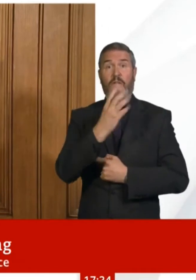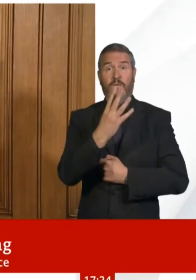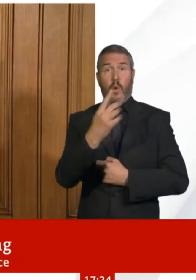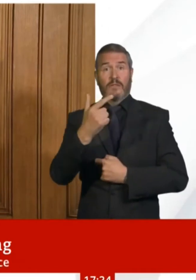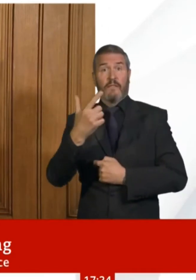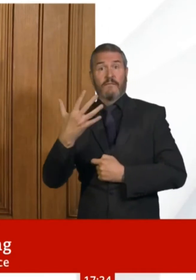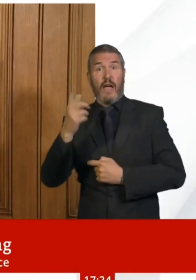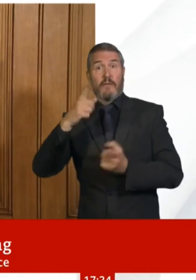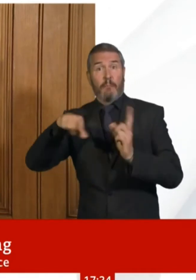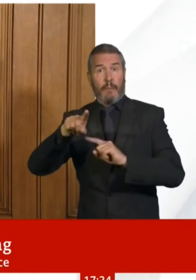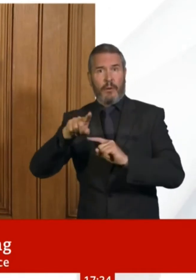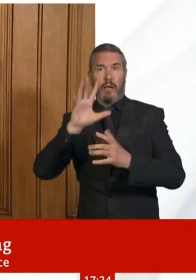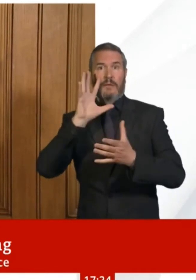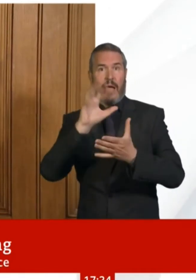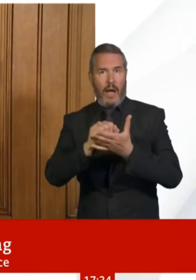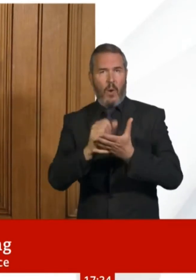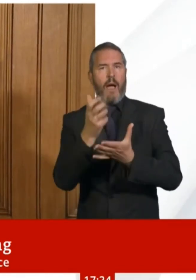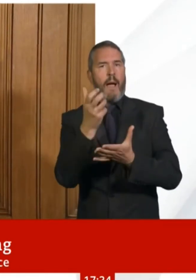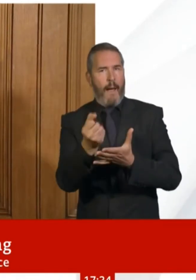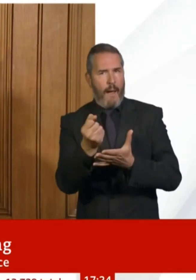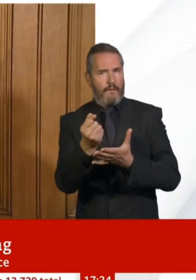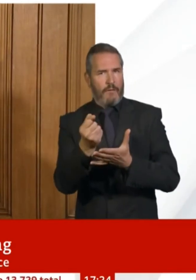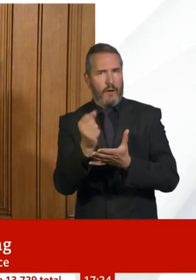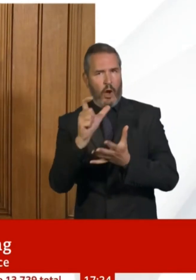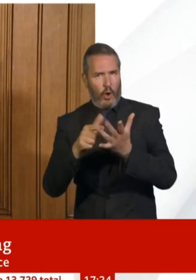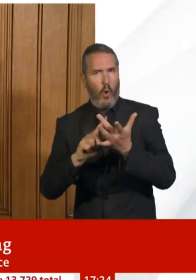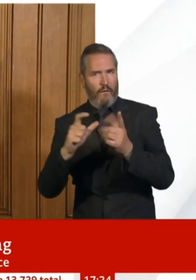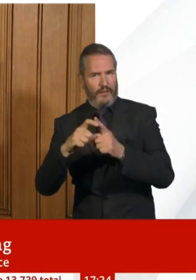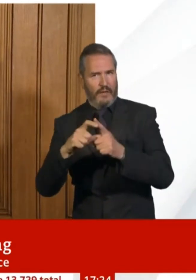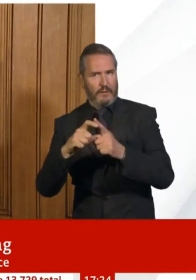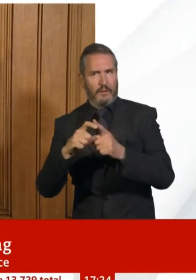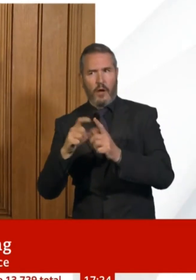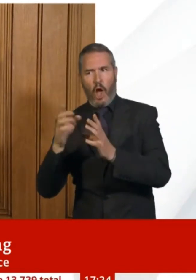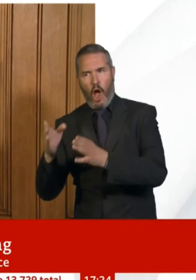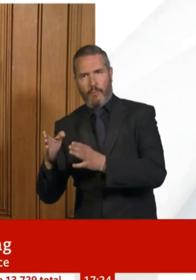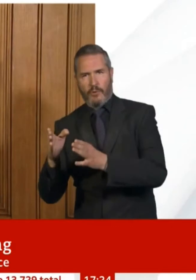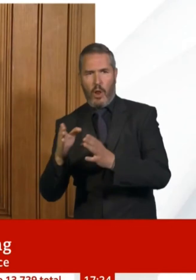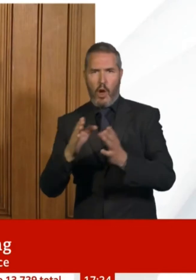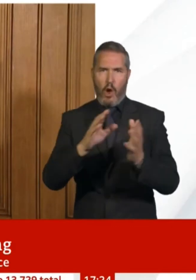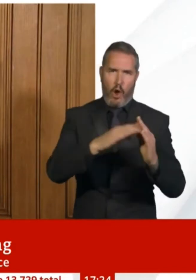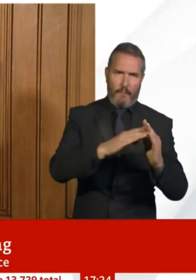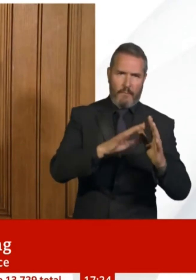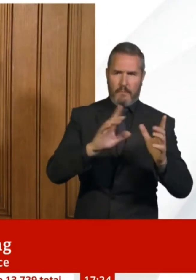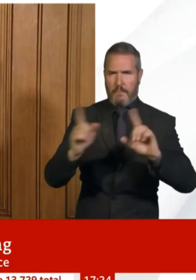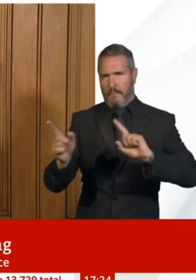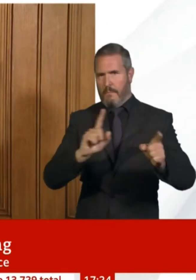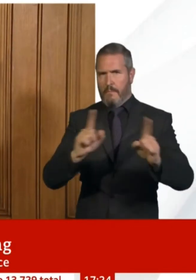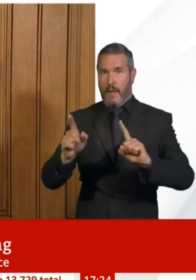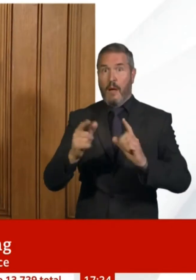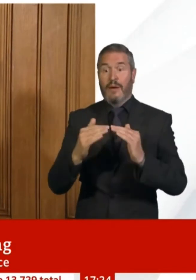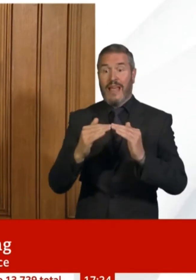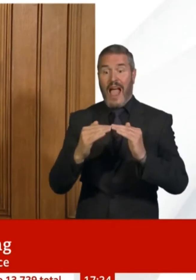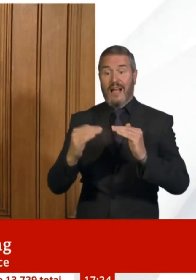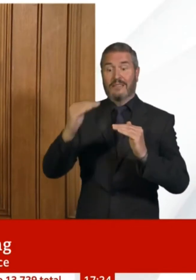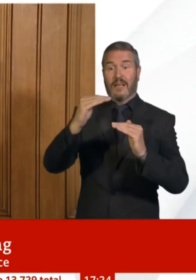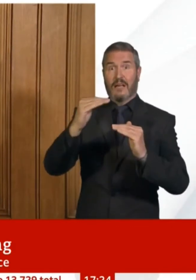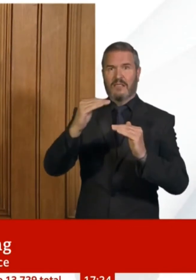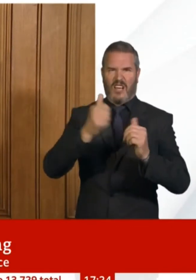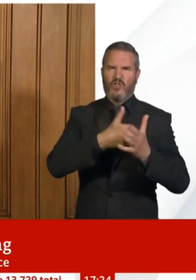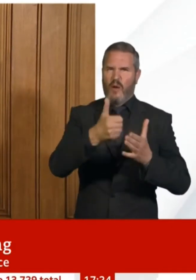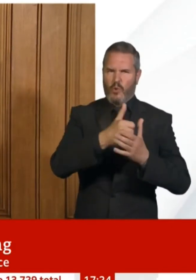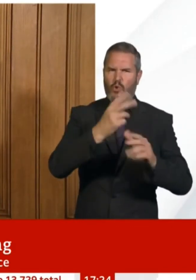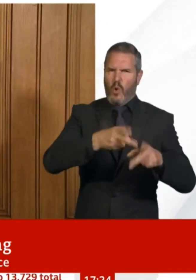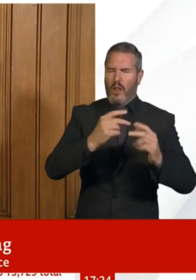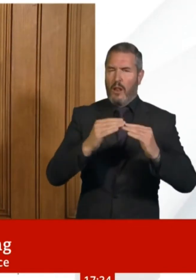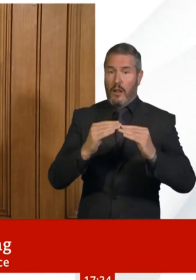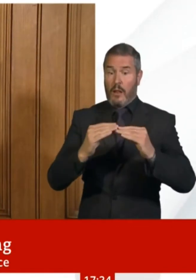3,475 people were diagnosed as having COVID, some of them from in-hospital, some of them from out of hospital. But the excess mortality